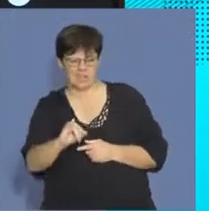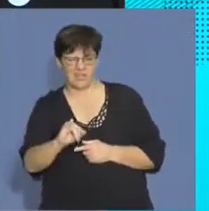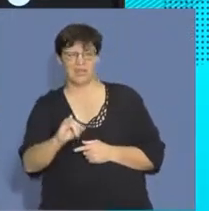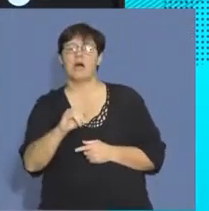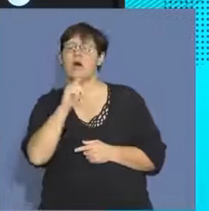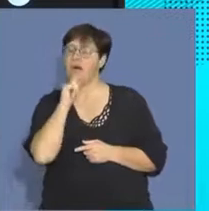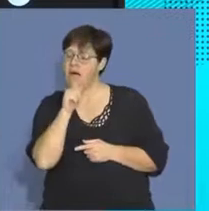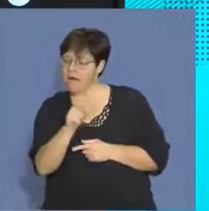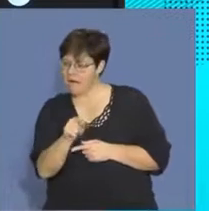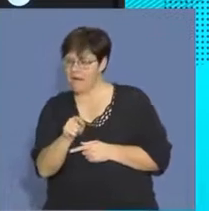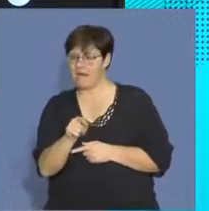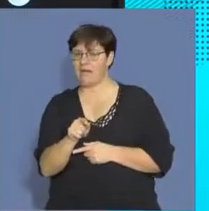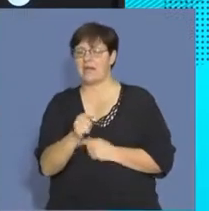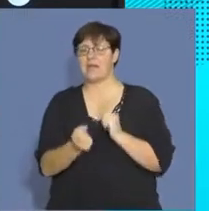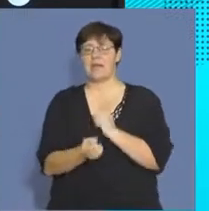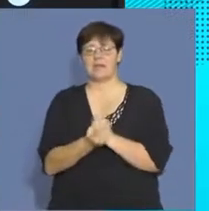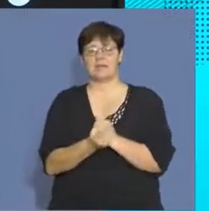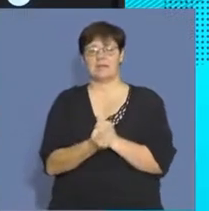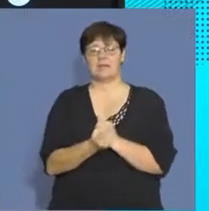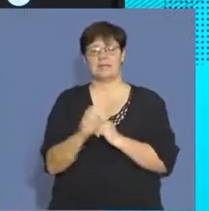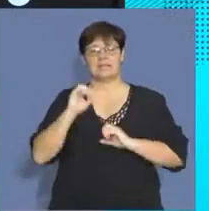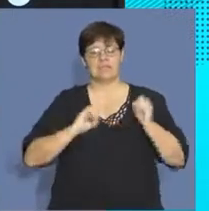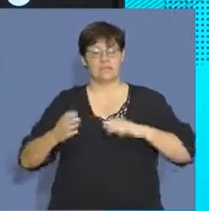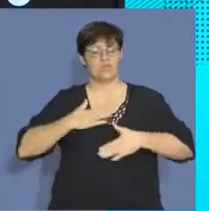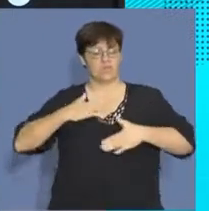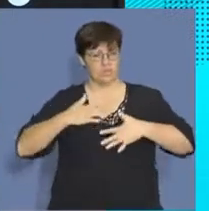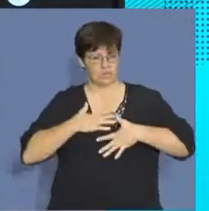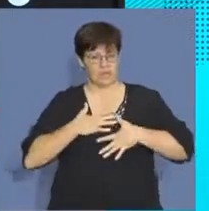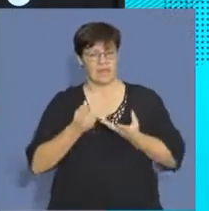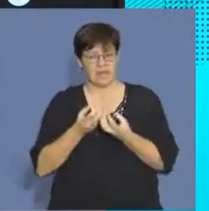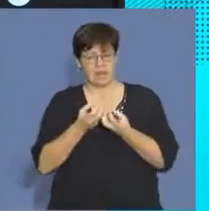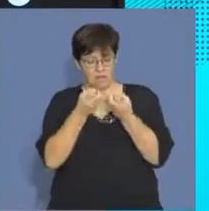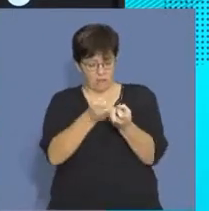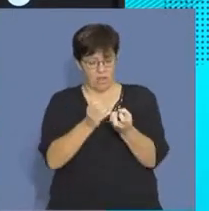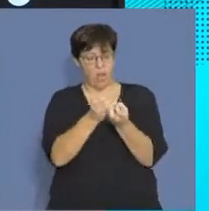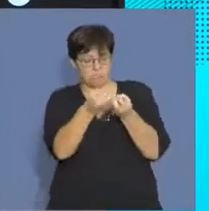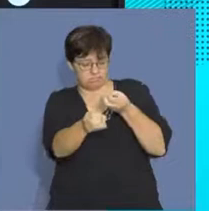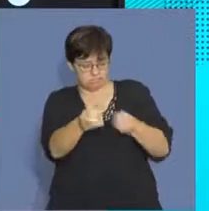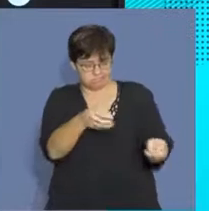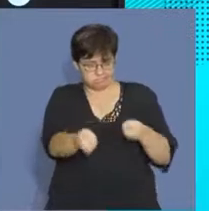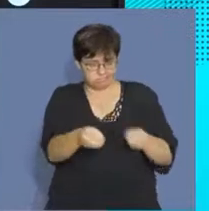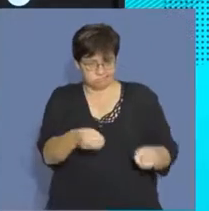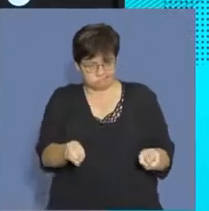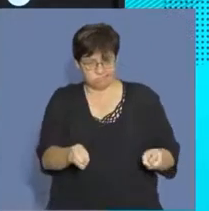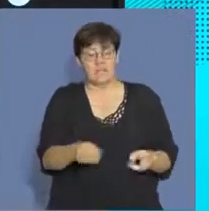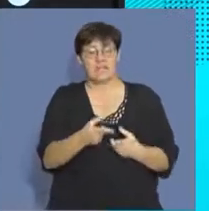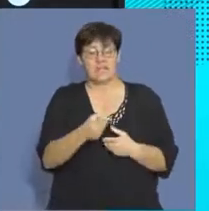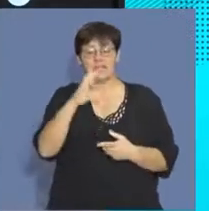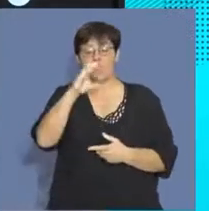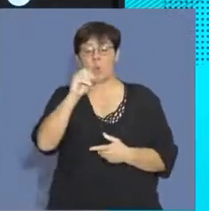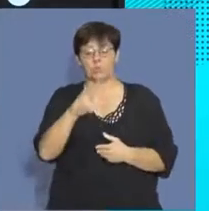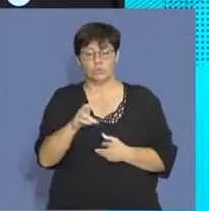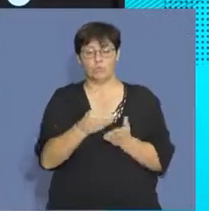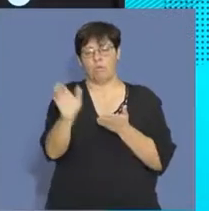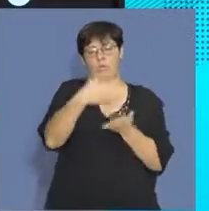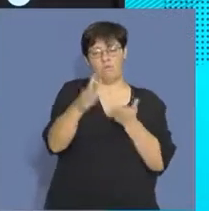we refer to as cellular respiration, they break down the organic compounds and they release the carbon dioxide